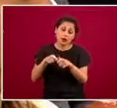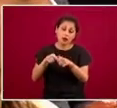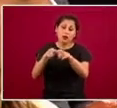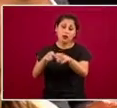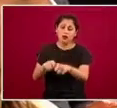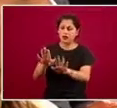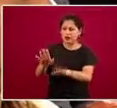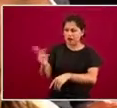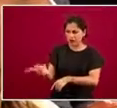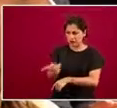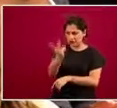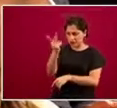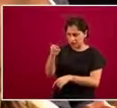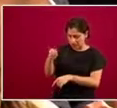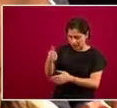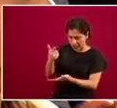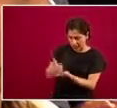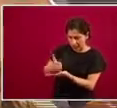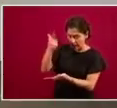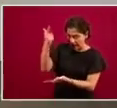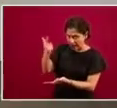have